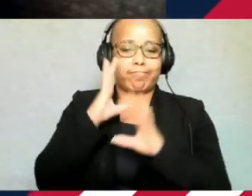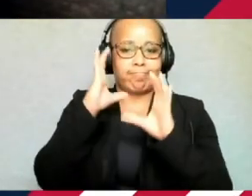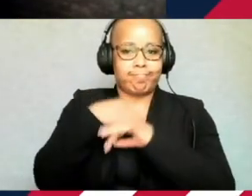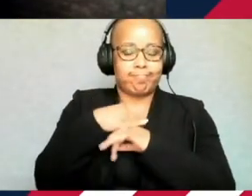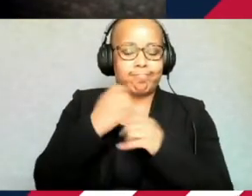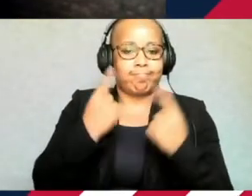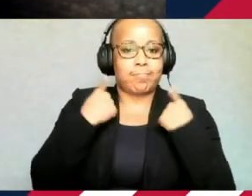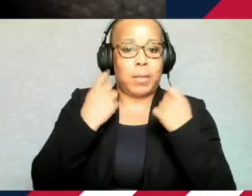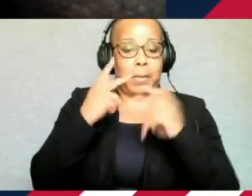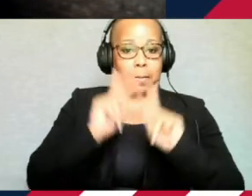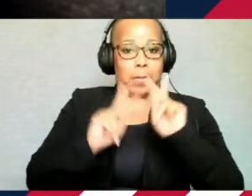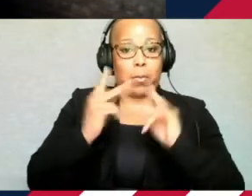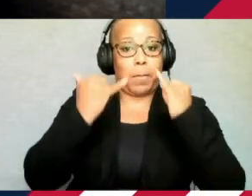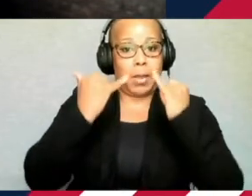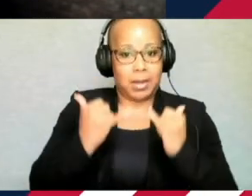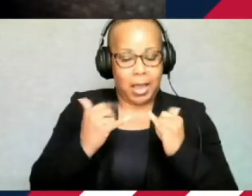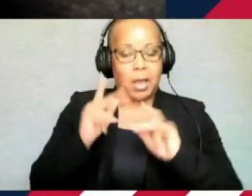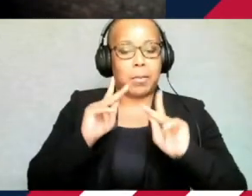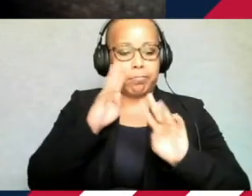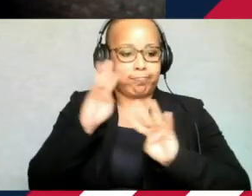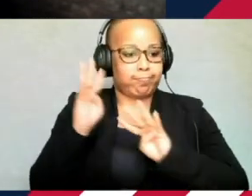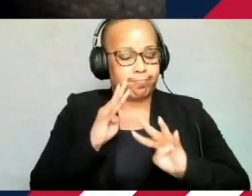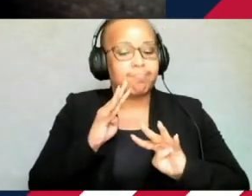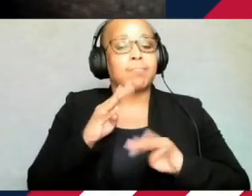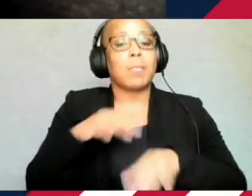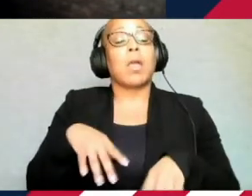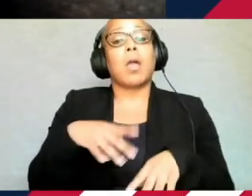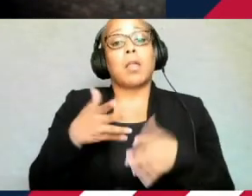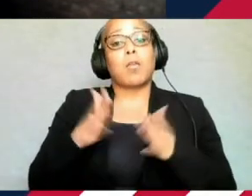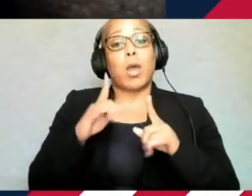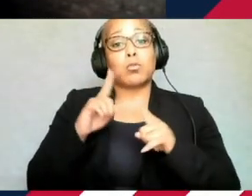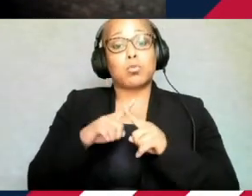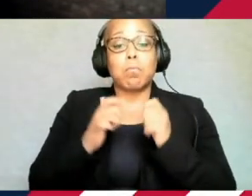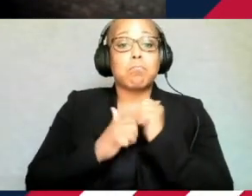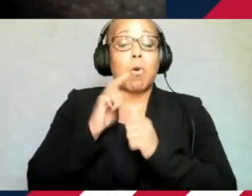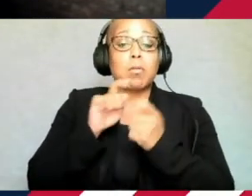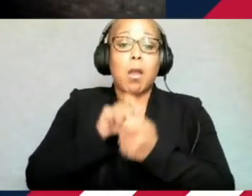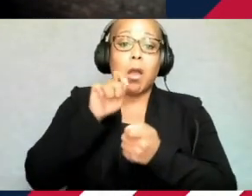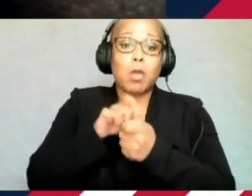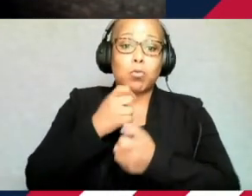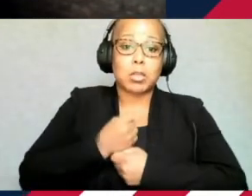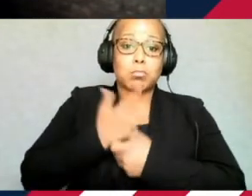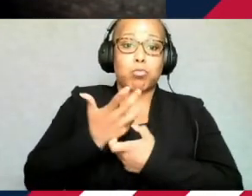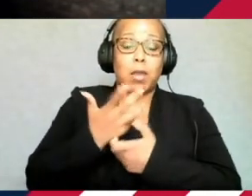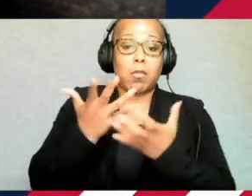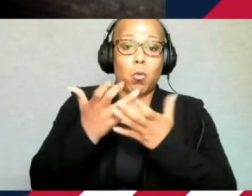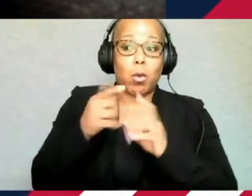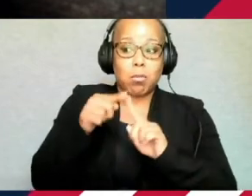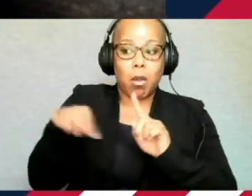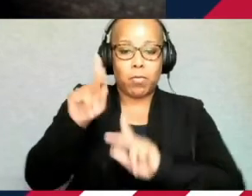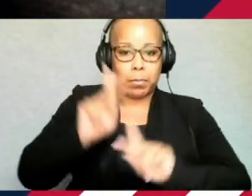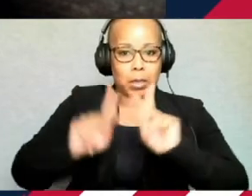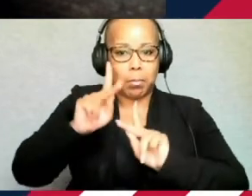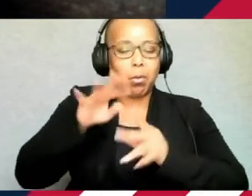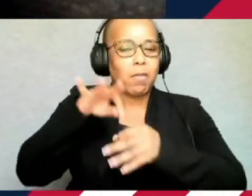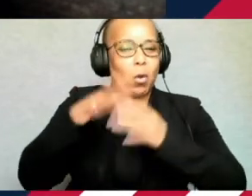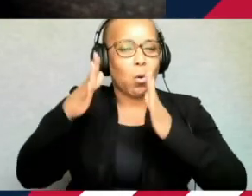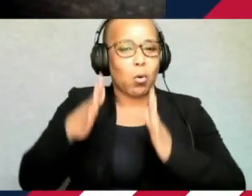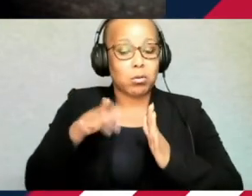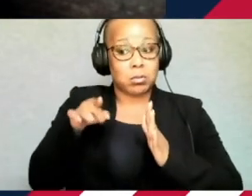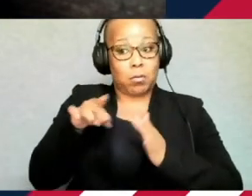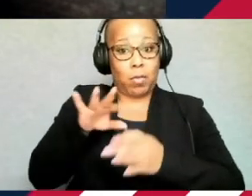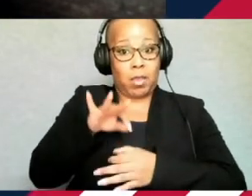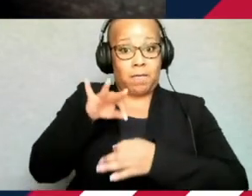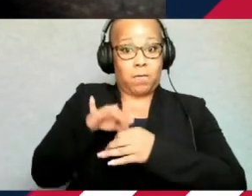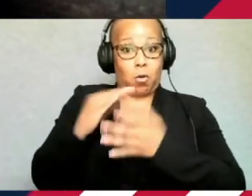but now is picking up a lot of steam as a way to most accurately express the wills of the people and of the voters. When the voters vote by ranked